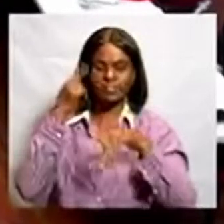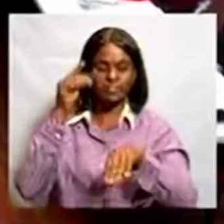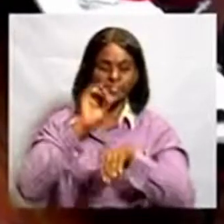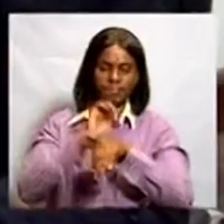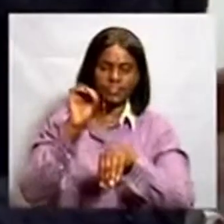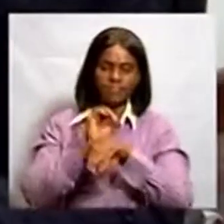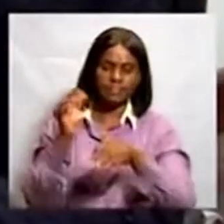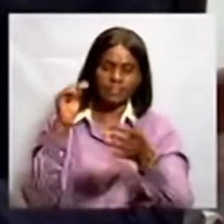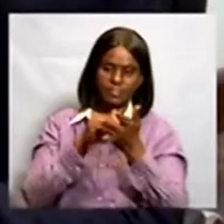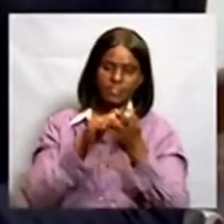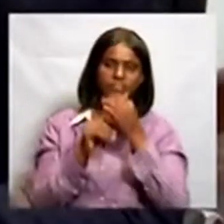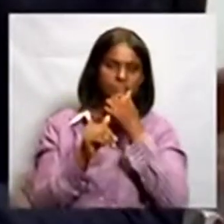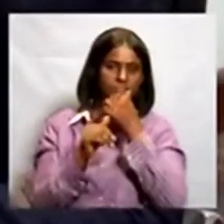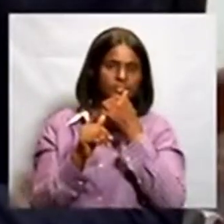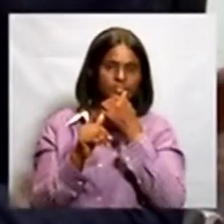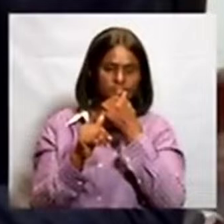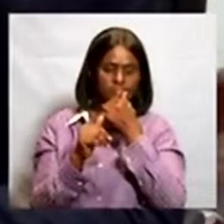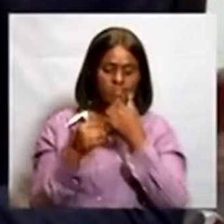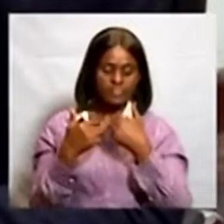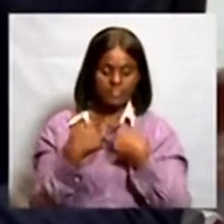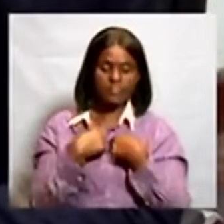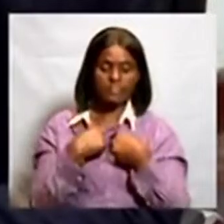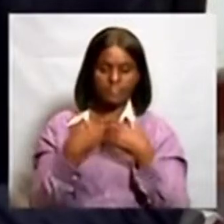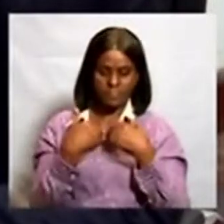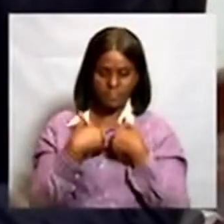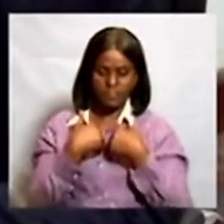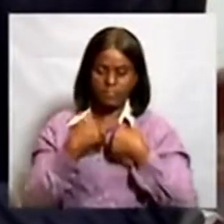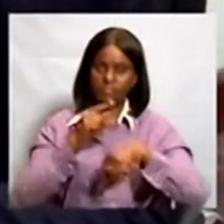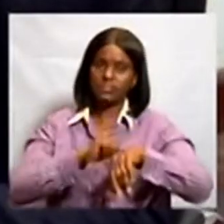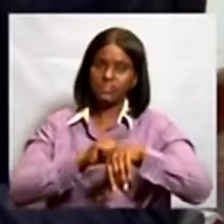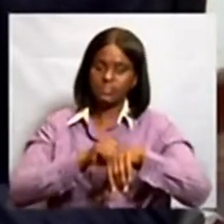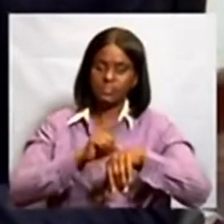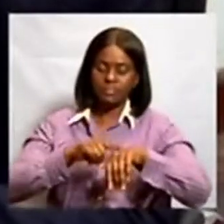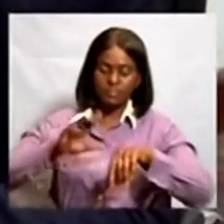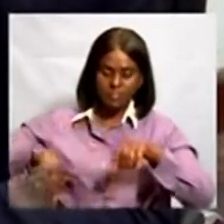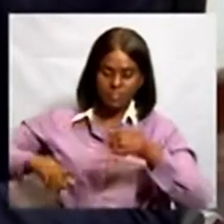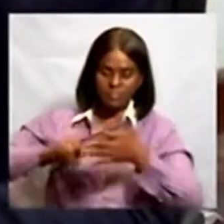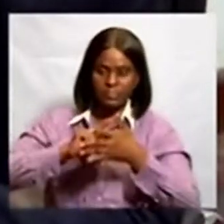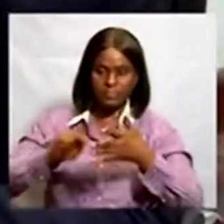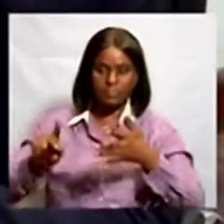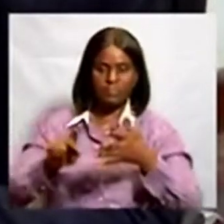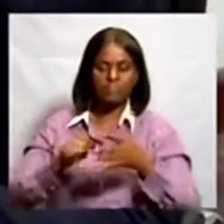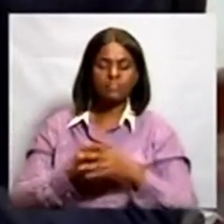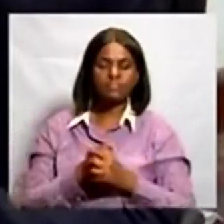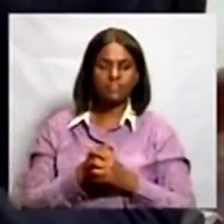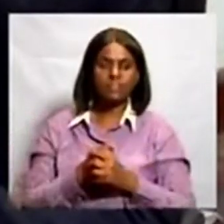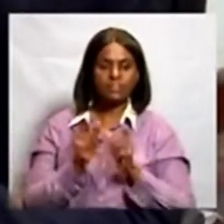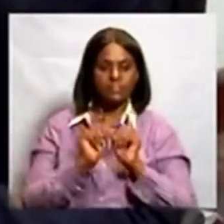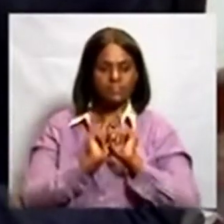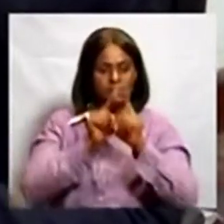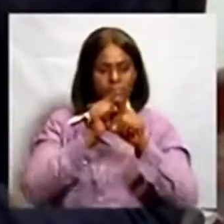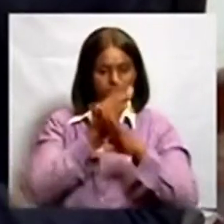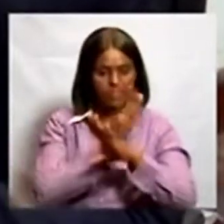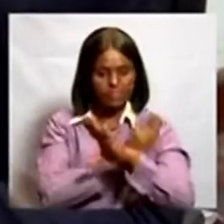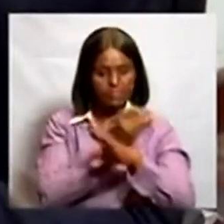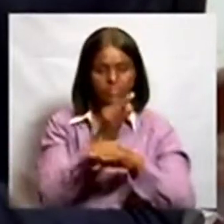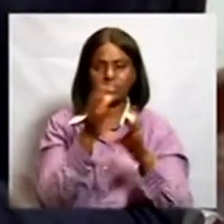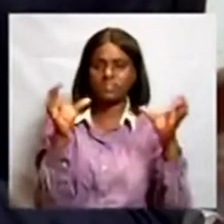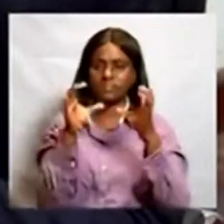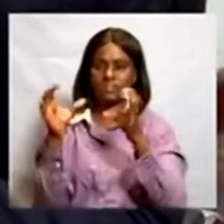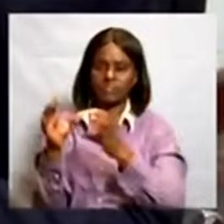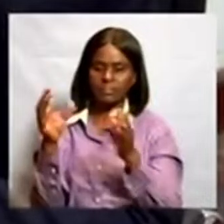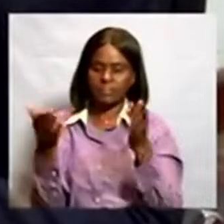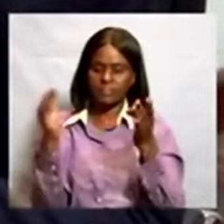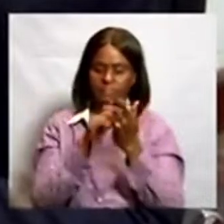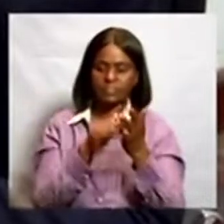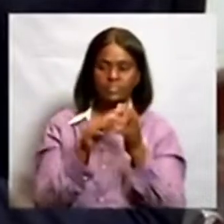again. I had the privilege last week of appearing before the committee again in the company